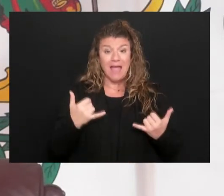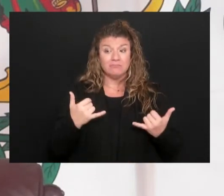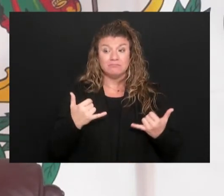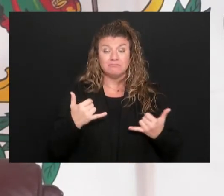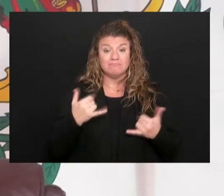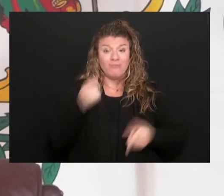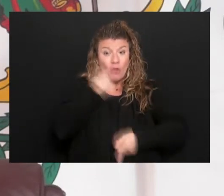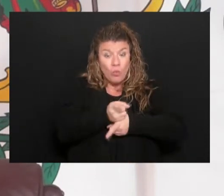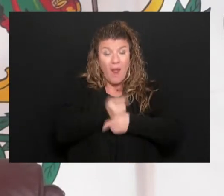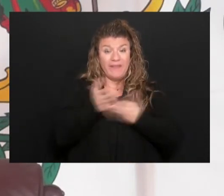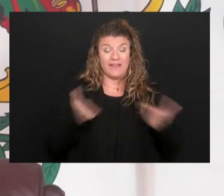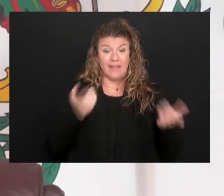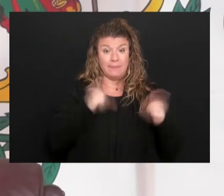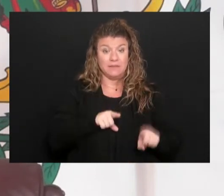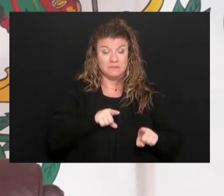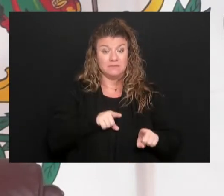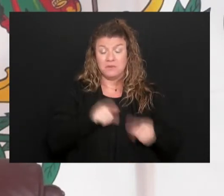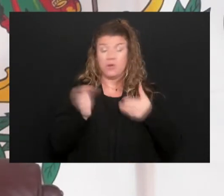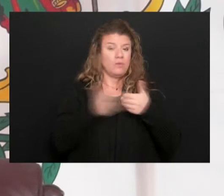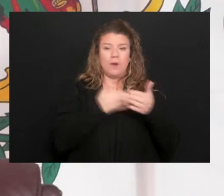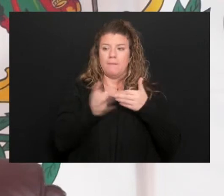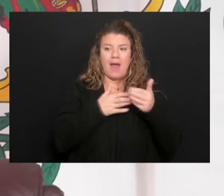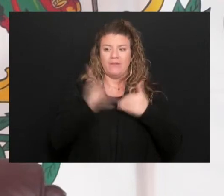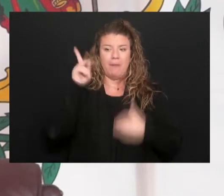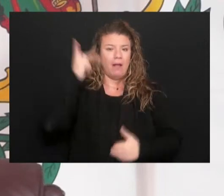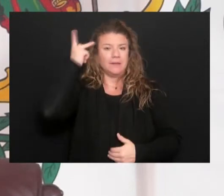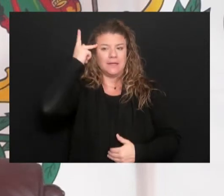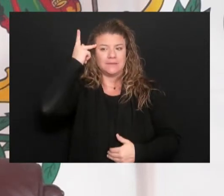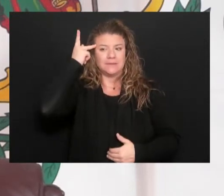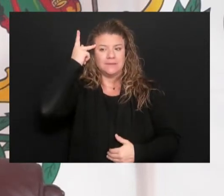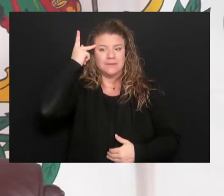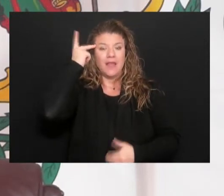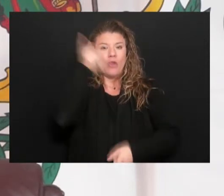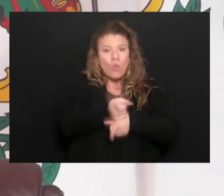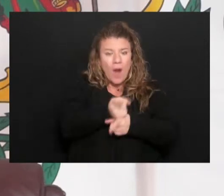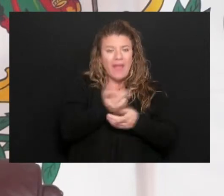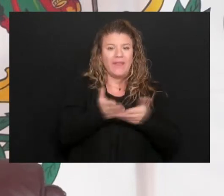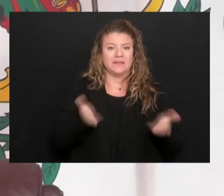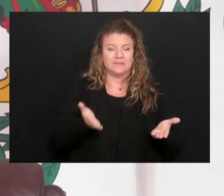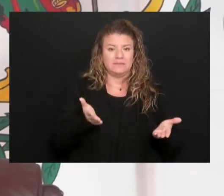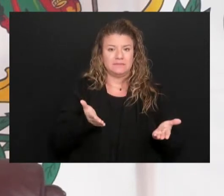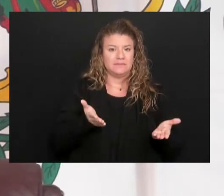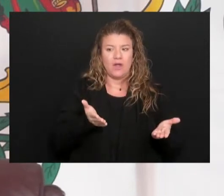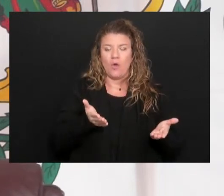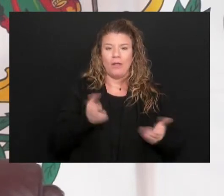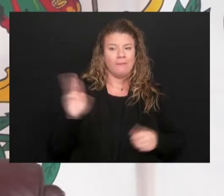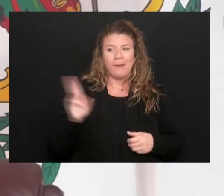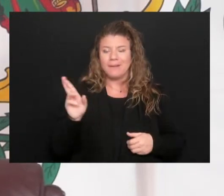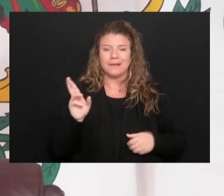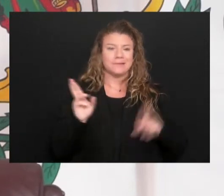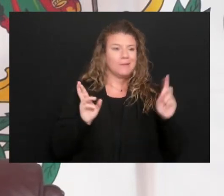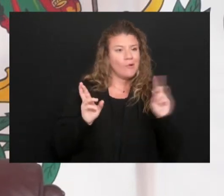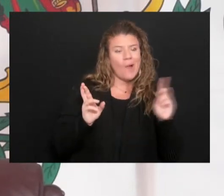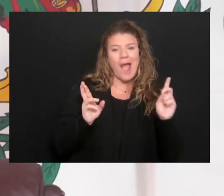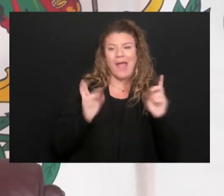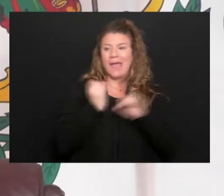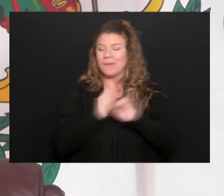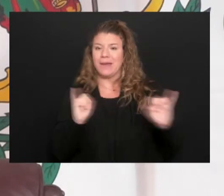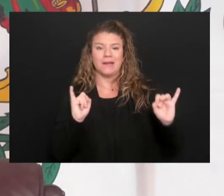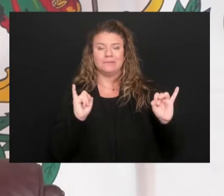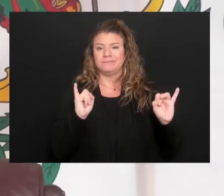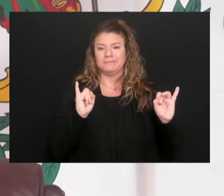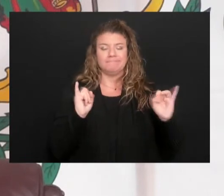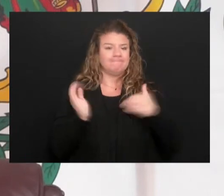the right things, irregardless of politics, the right things, whether you're a Republican or a Democrat or an independent,